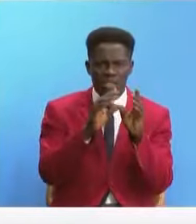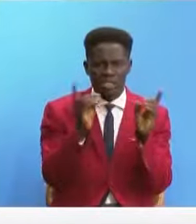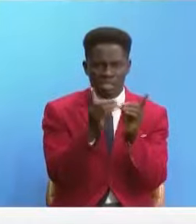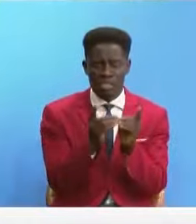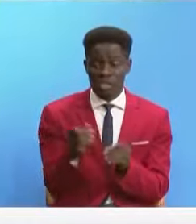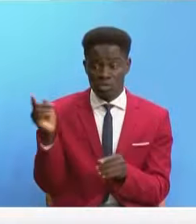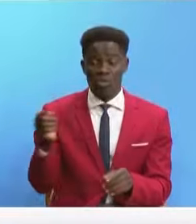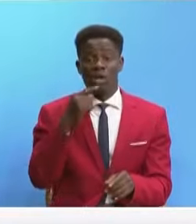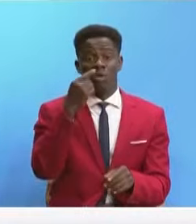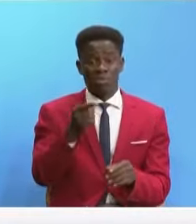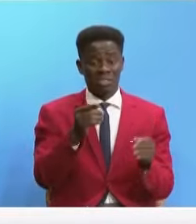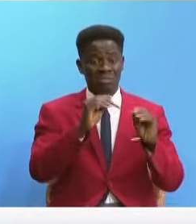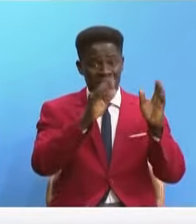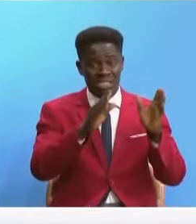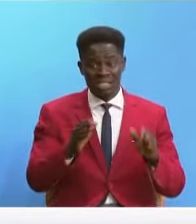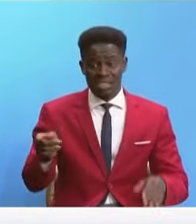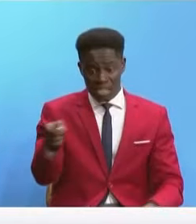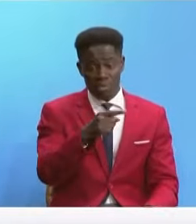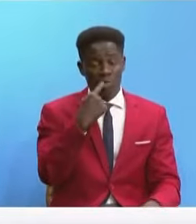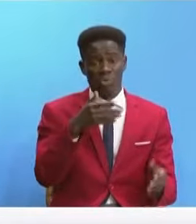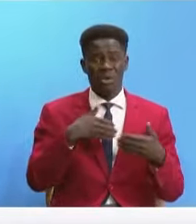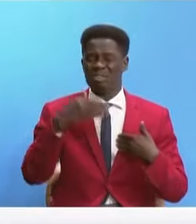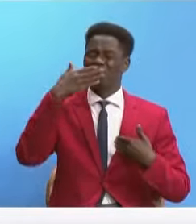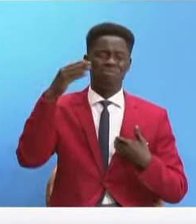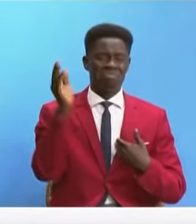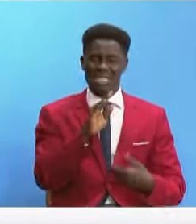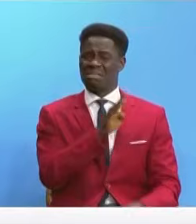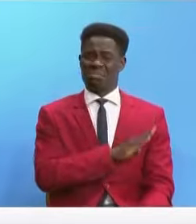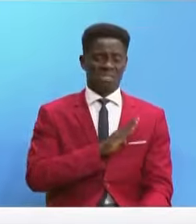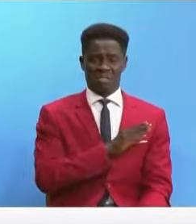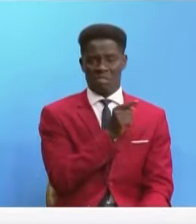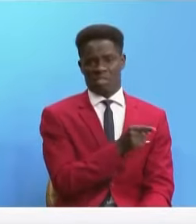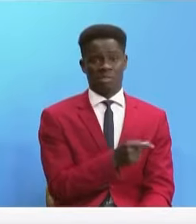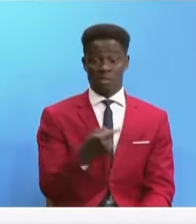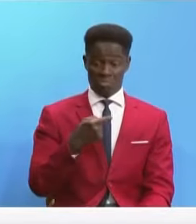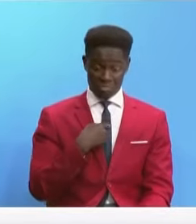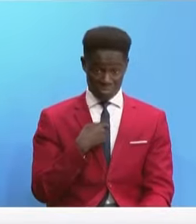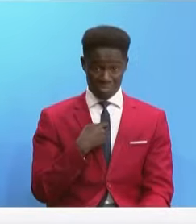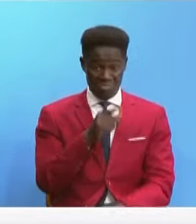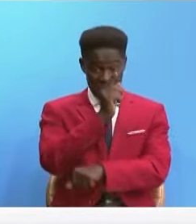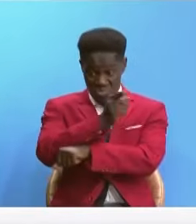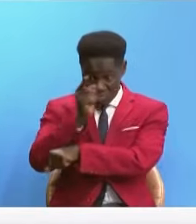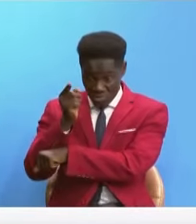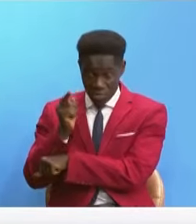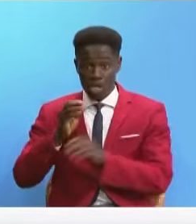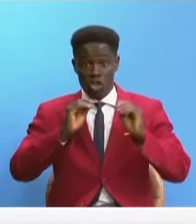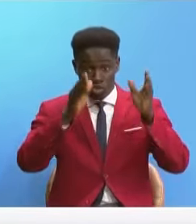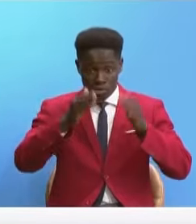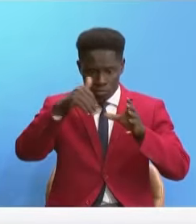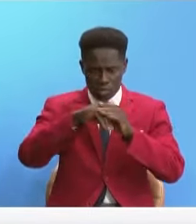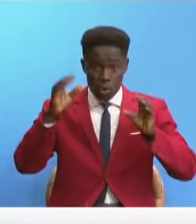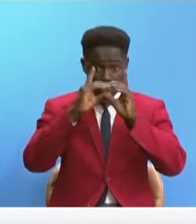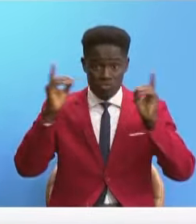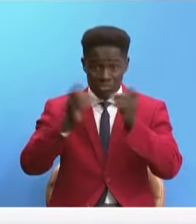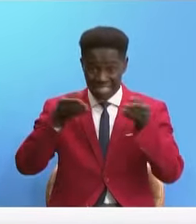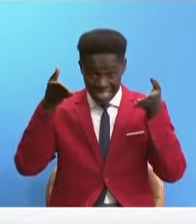ill intentions. I'm just warning our teachers in this district that please